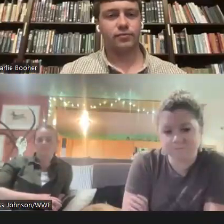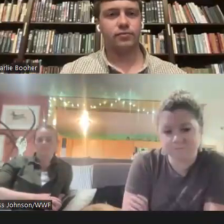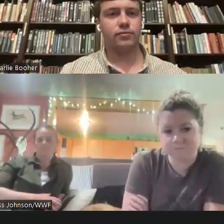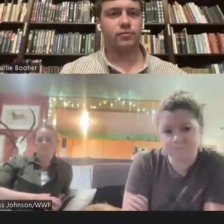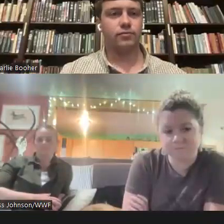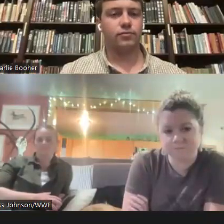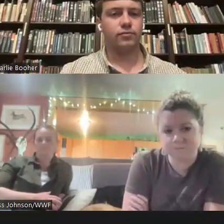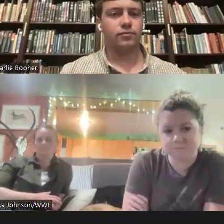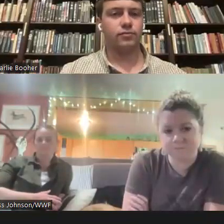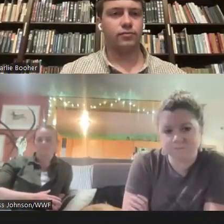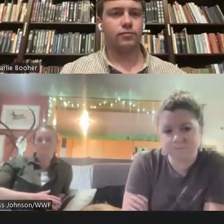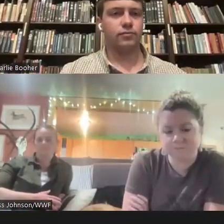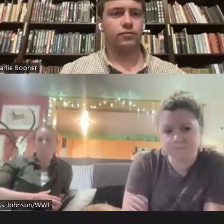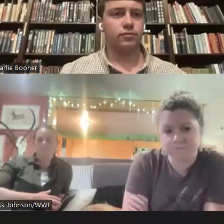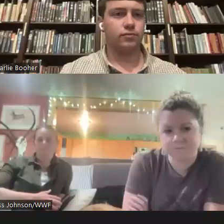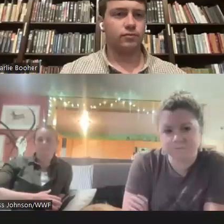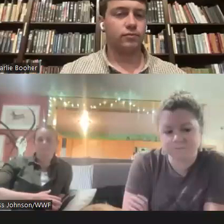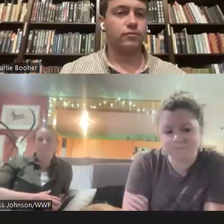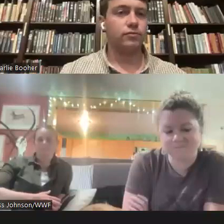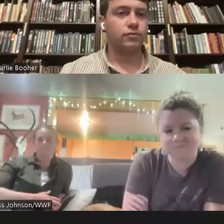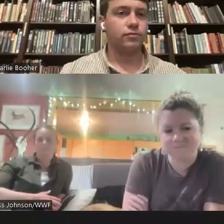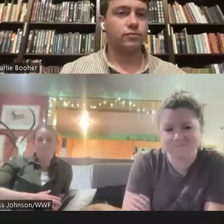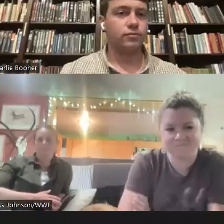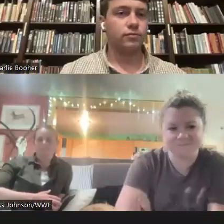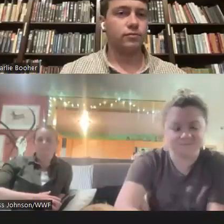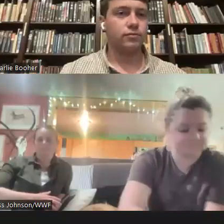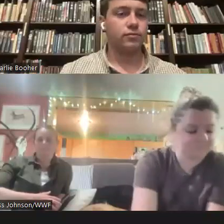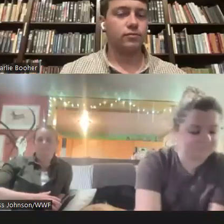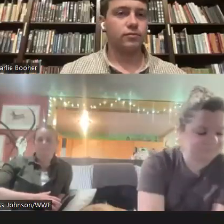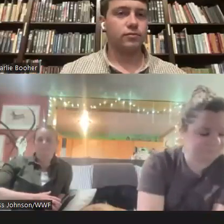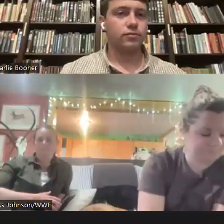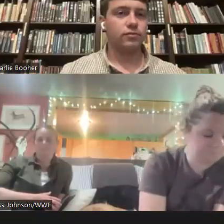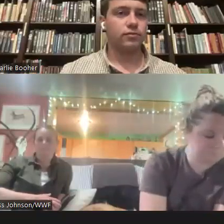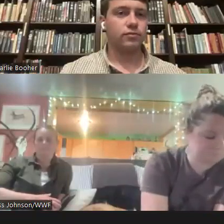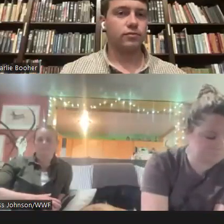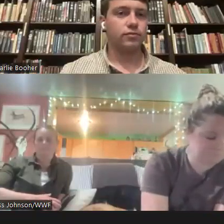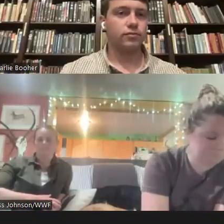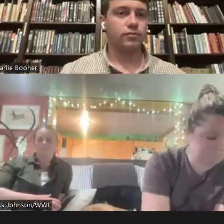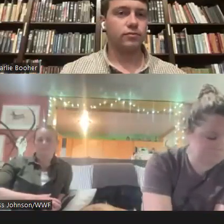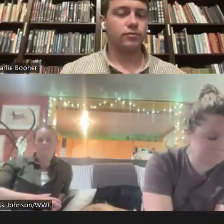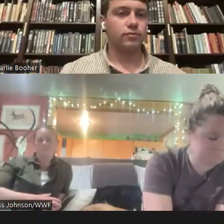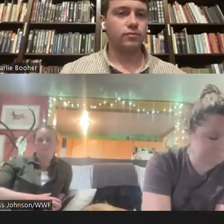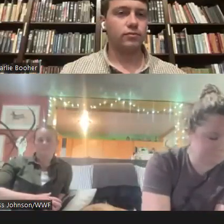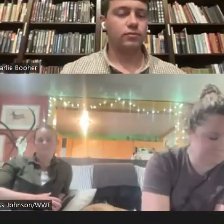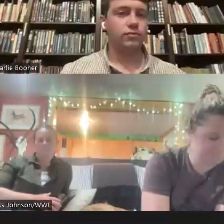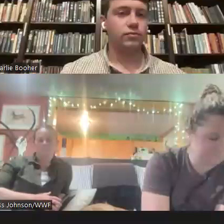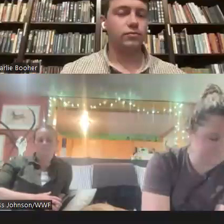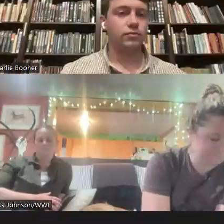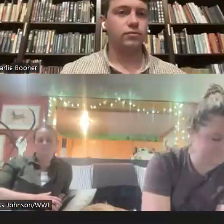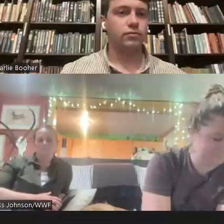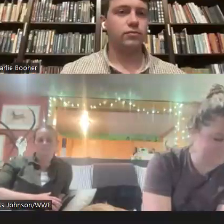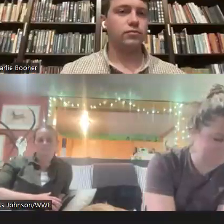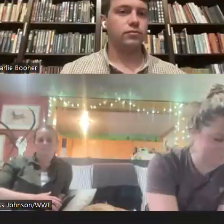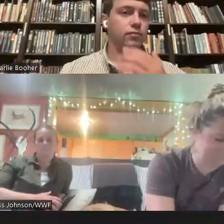So can you talk about what that means in relation to how wildlife is typically managed